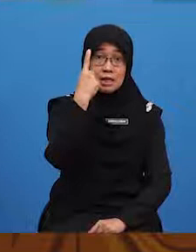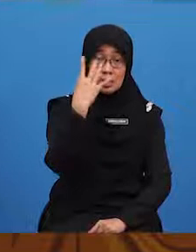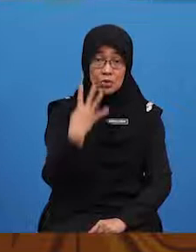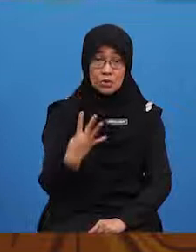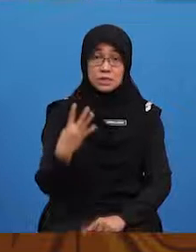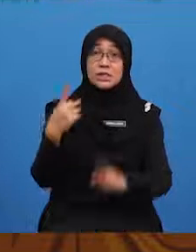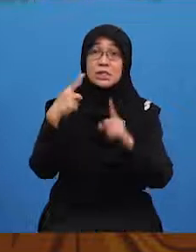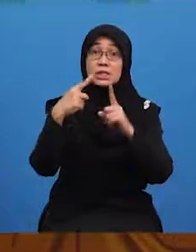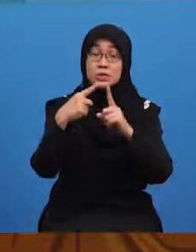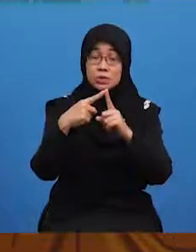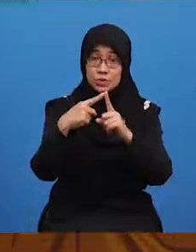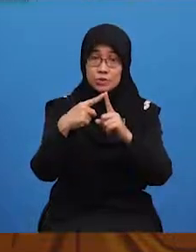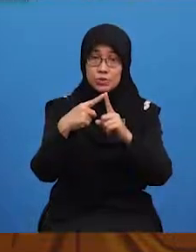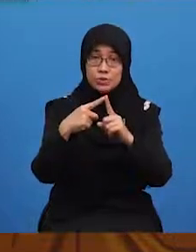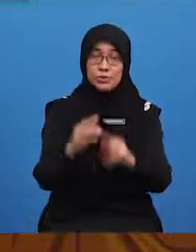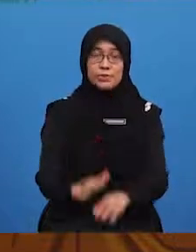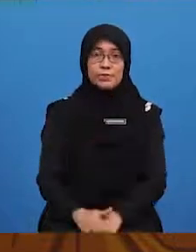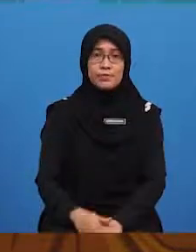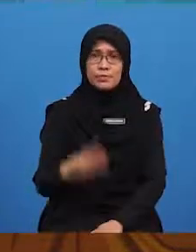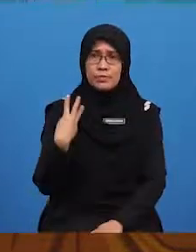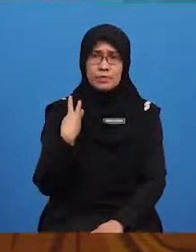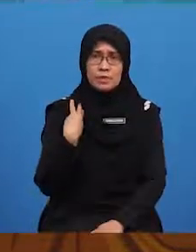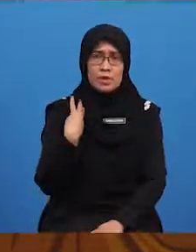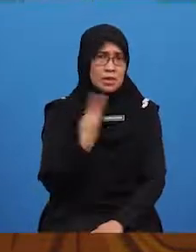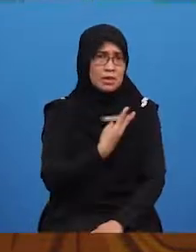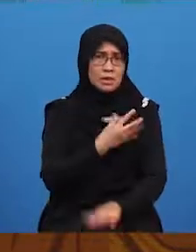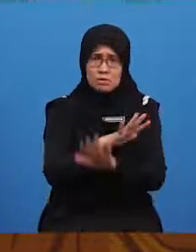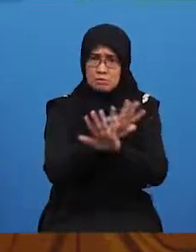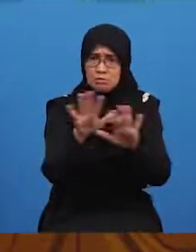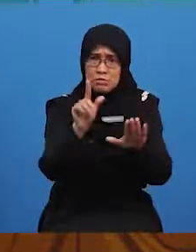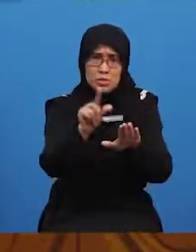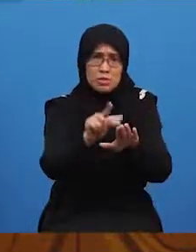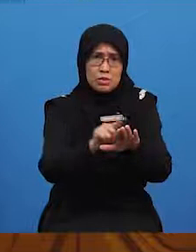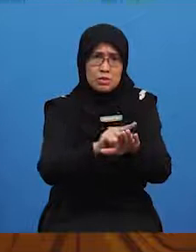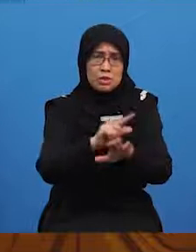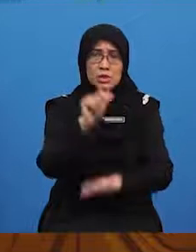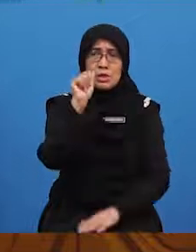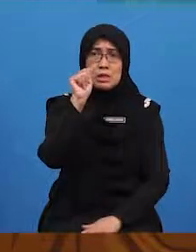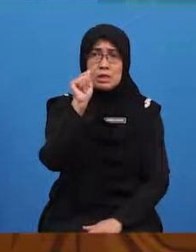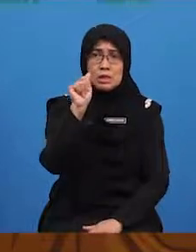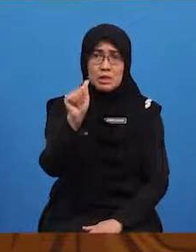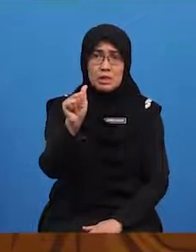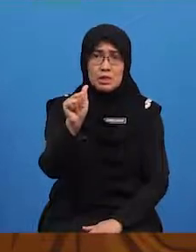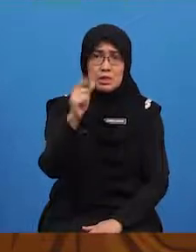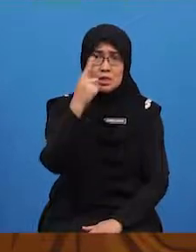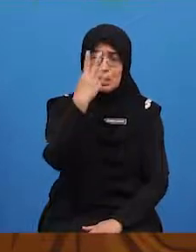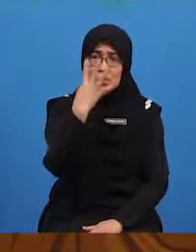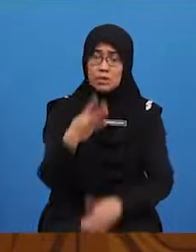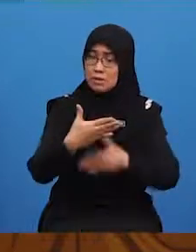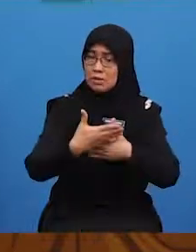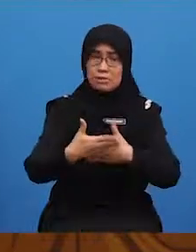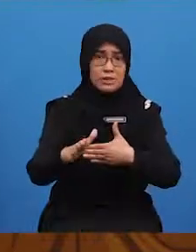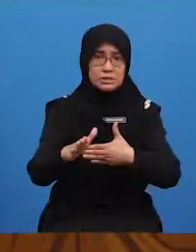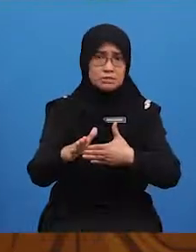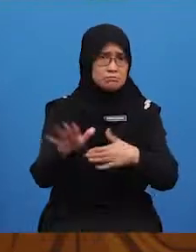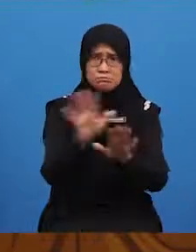to. If you notice very carefully here, we no longer use a